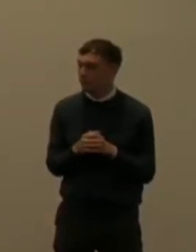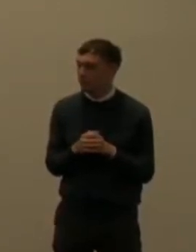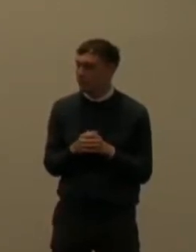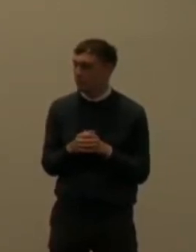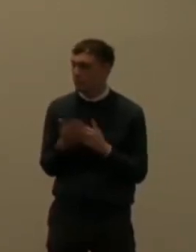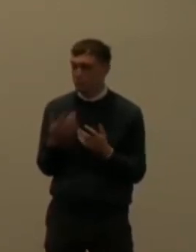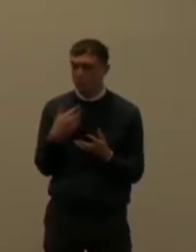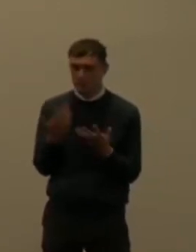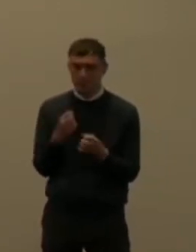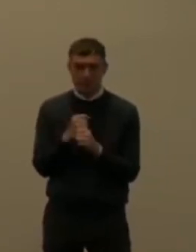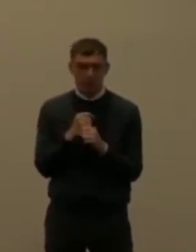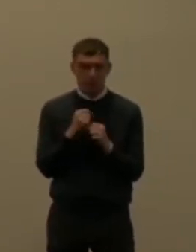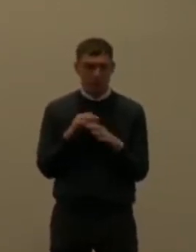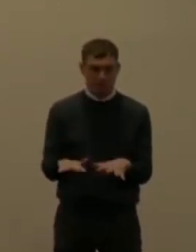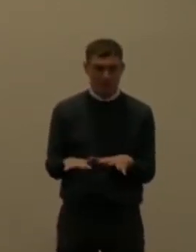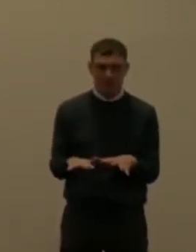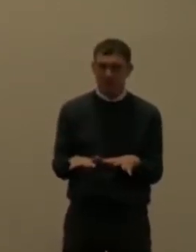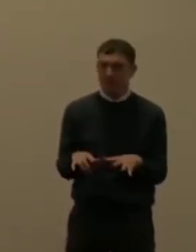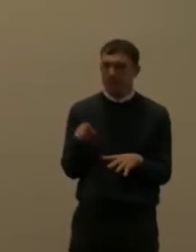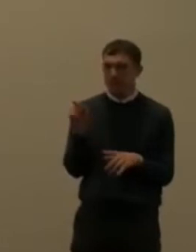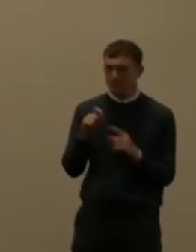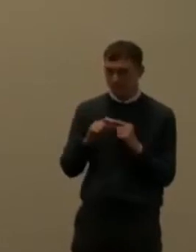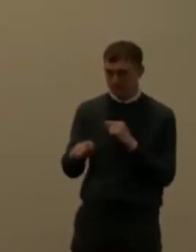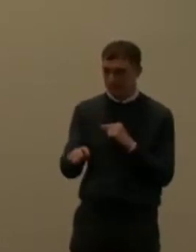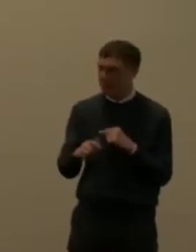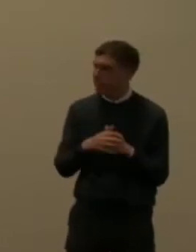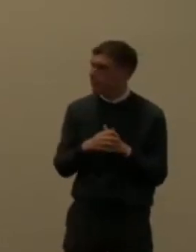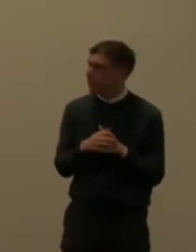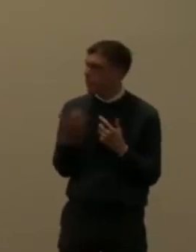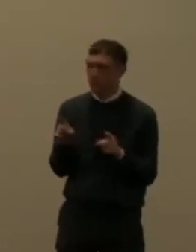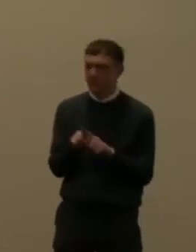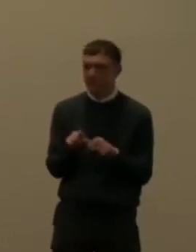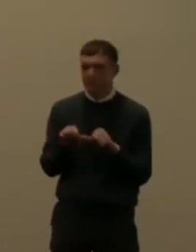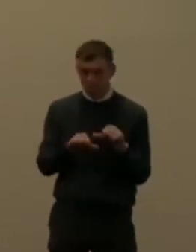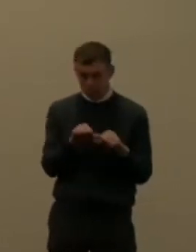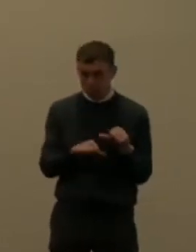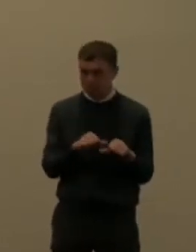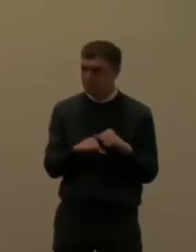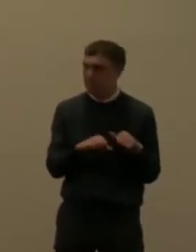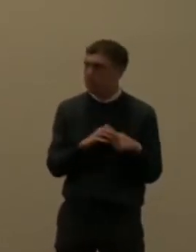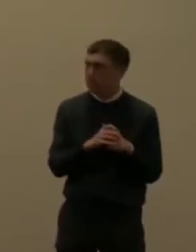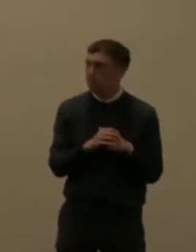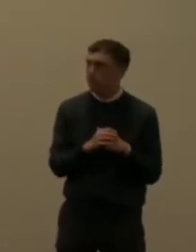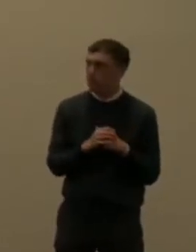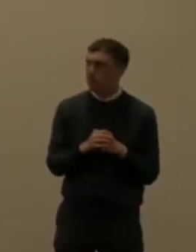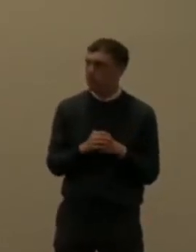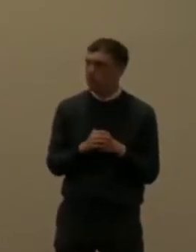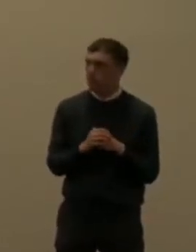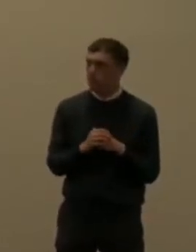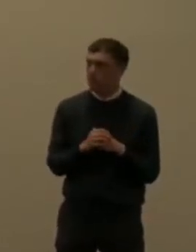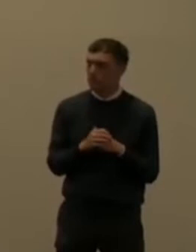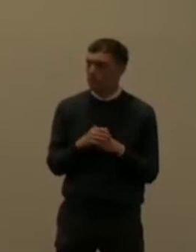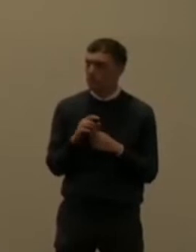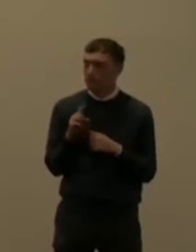the release pipeline. So to create a regular pipeline or release pipeline, basically it's the same kind of process with some bit